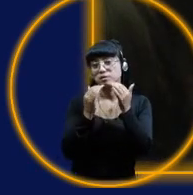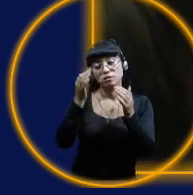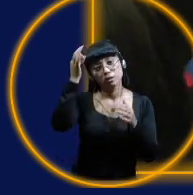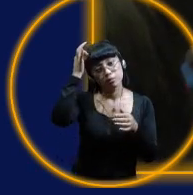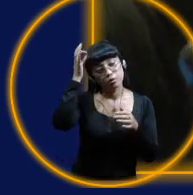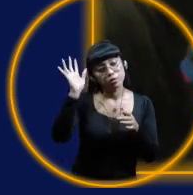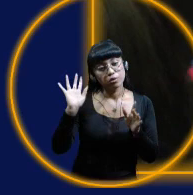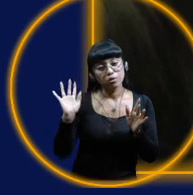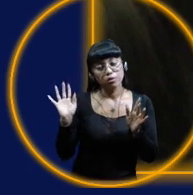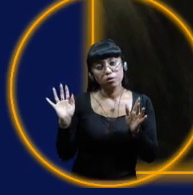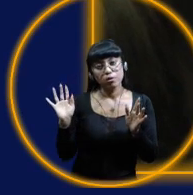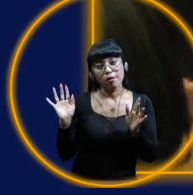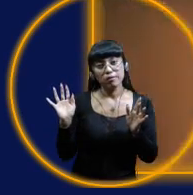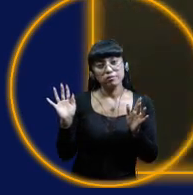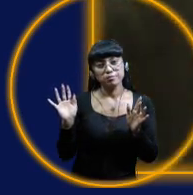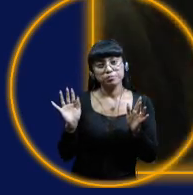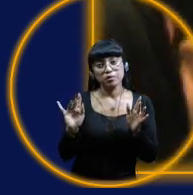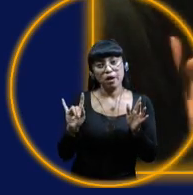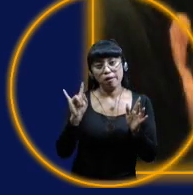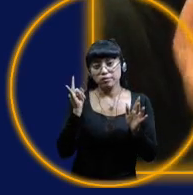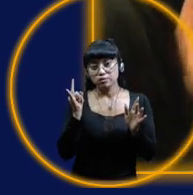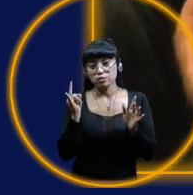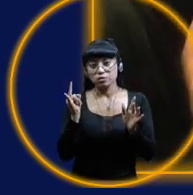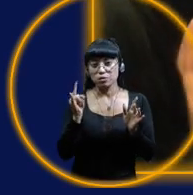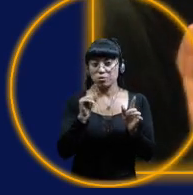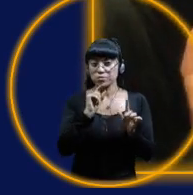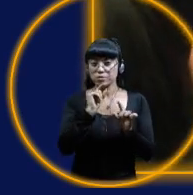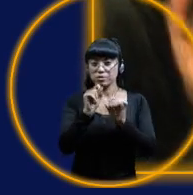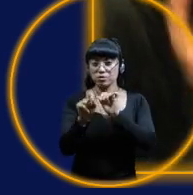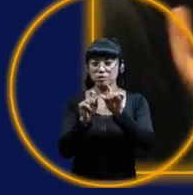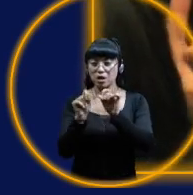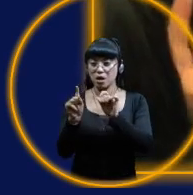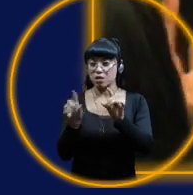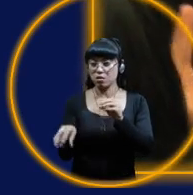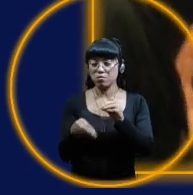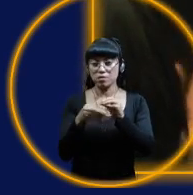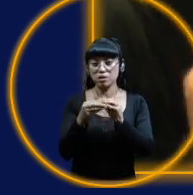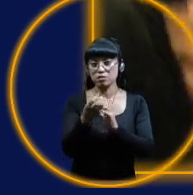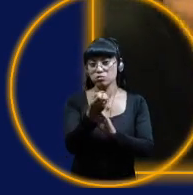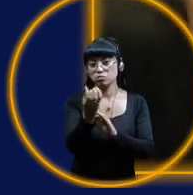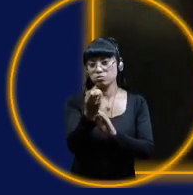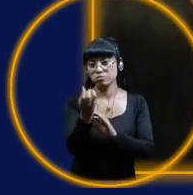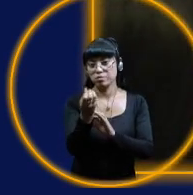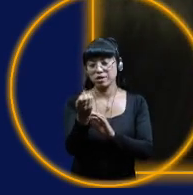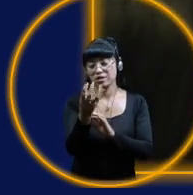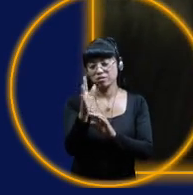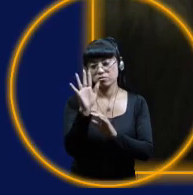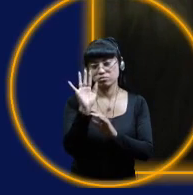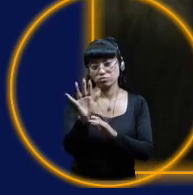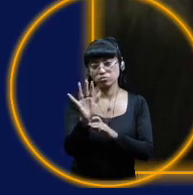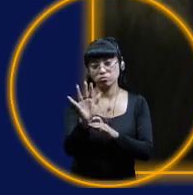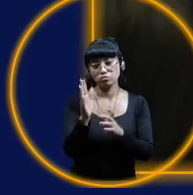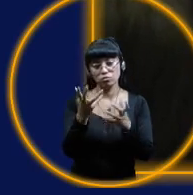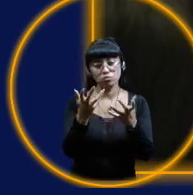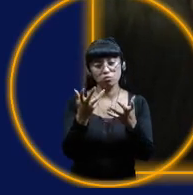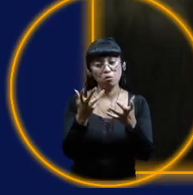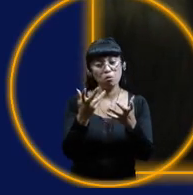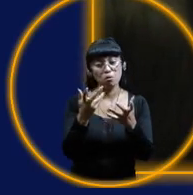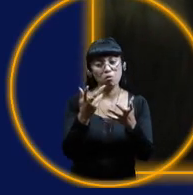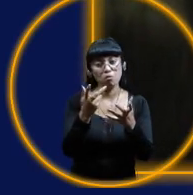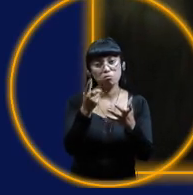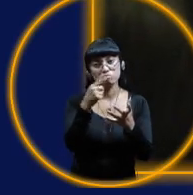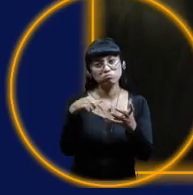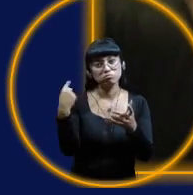disrupting this question, but if you want to tell us about numbers, about like industries or something like that in your area, that should be awesome. Thank sure.